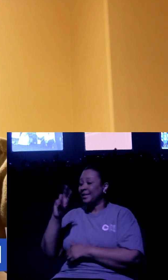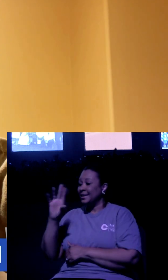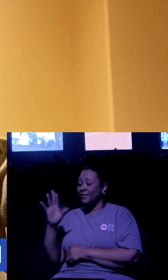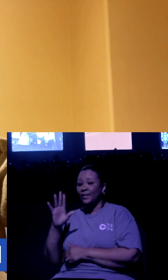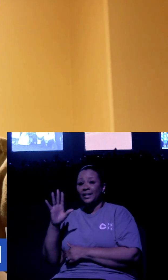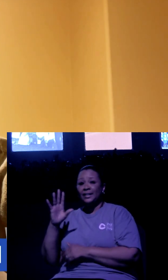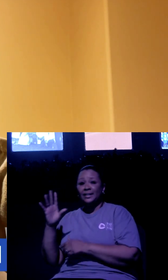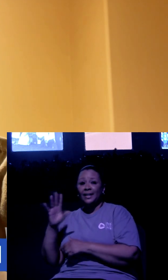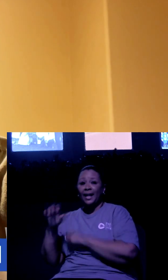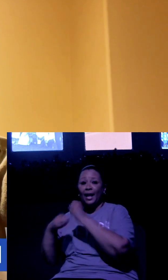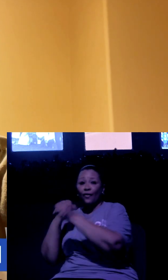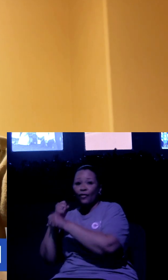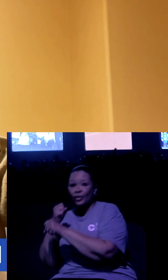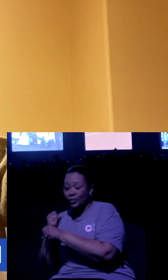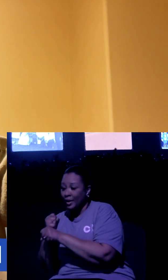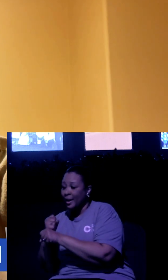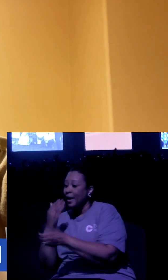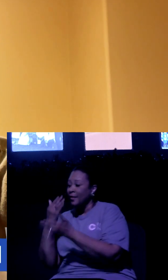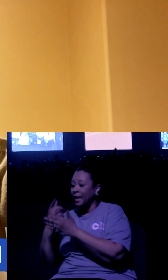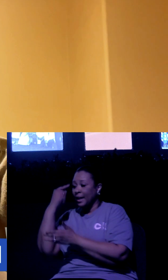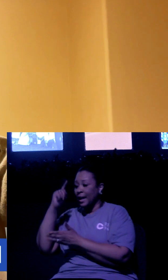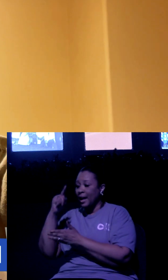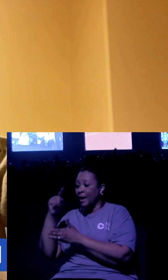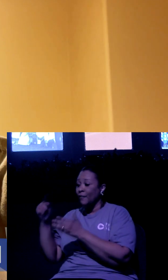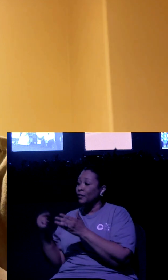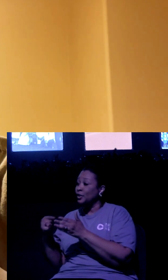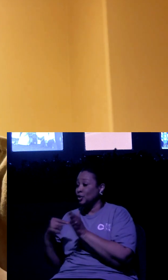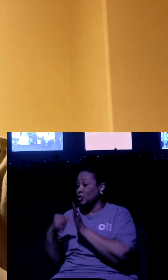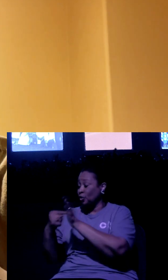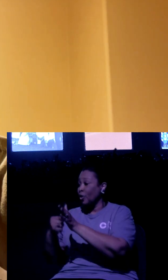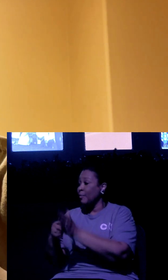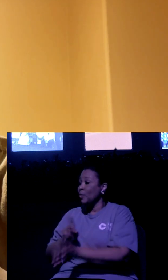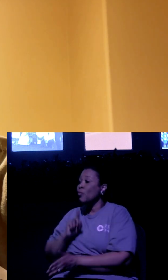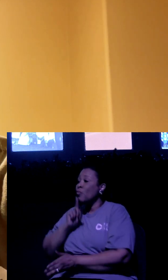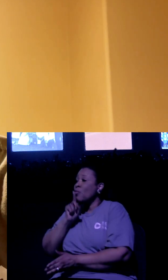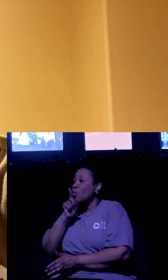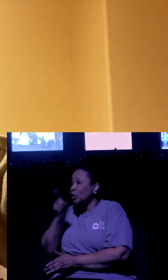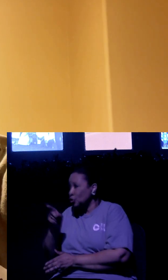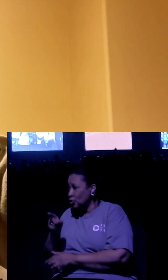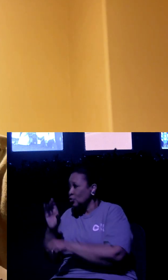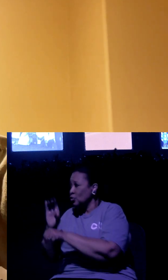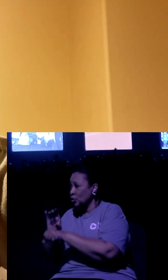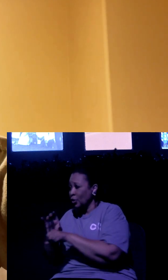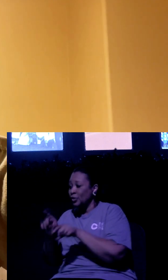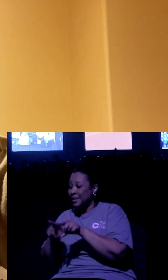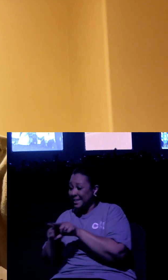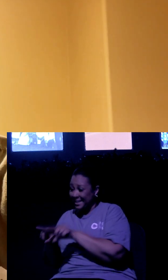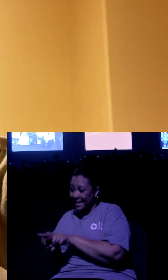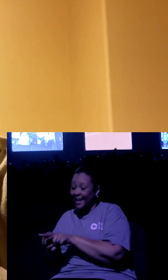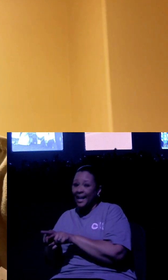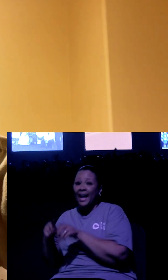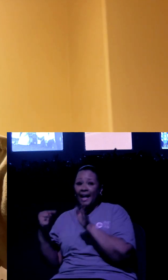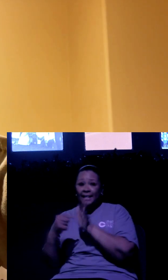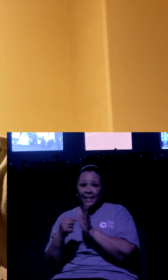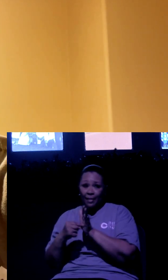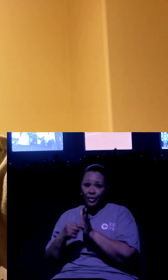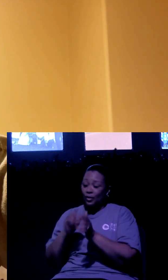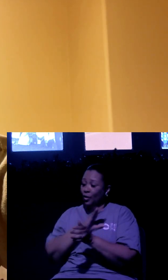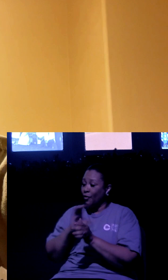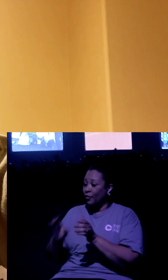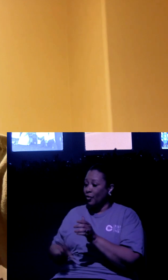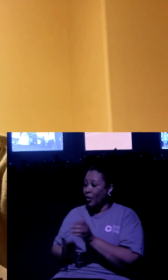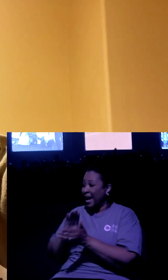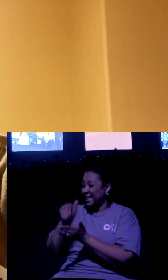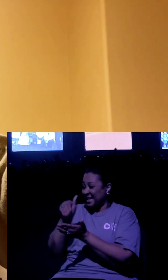65th anniversary. Thank you guys for showing me what true community is like and showing me examples of what a